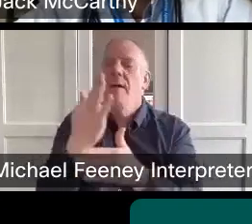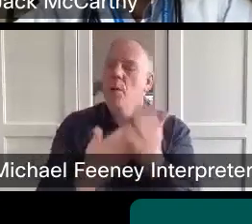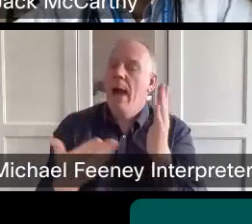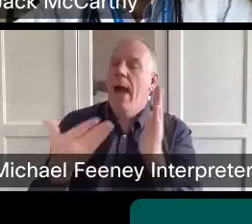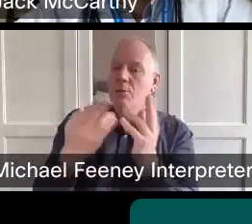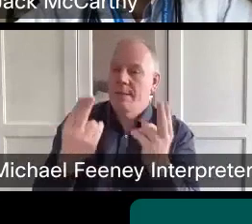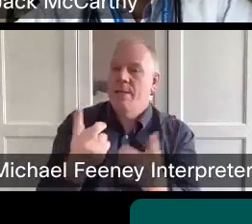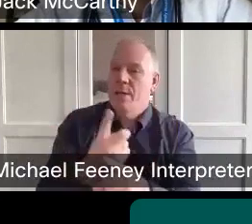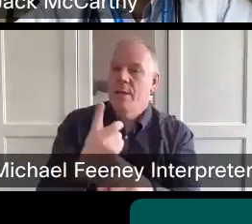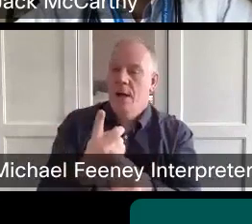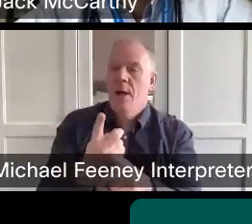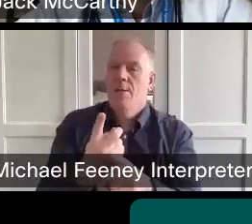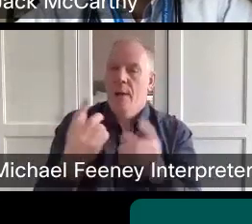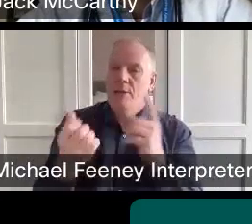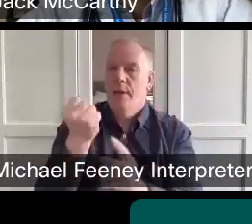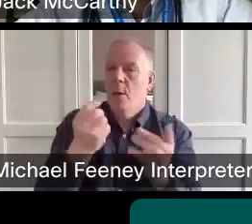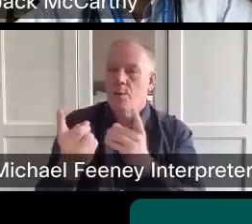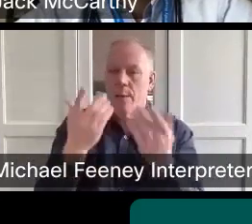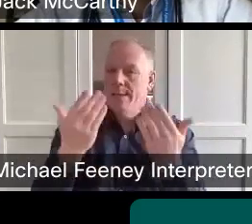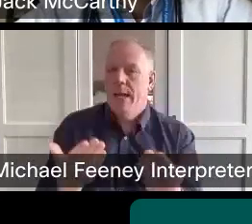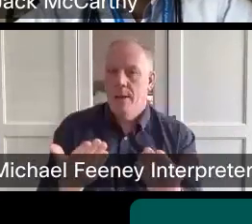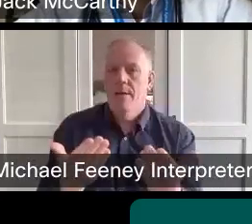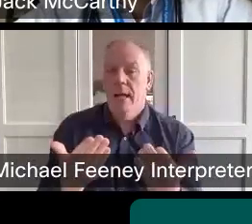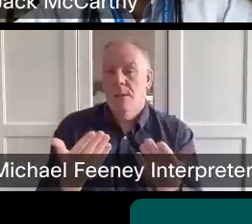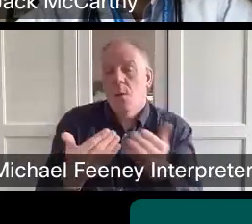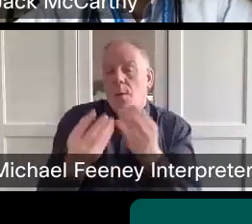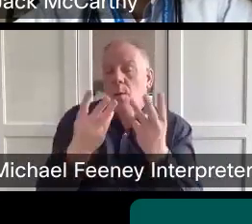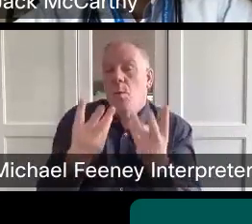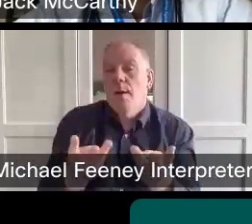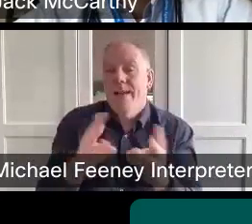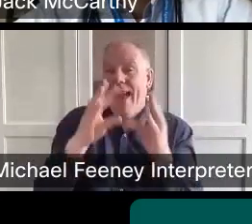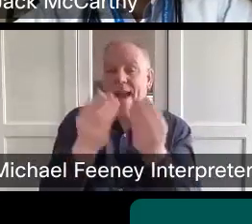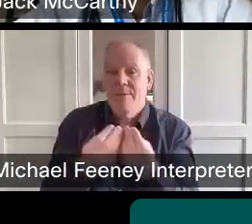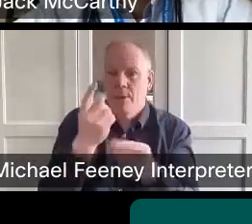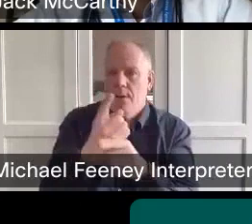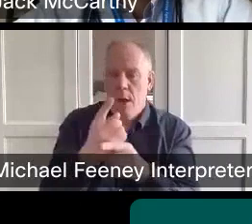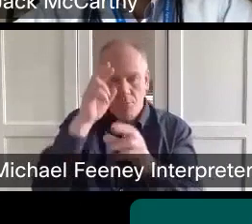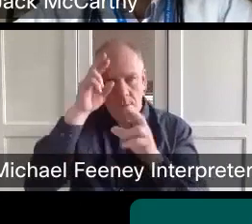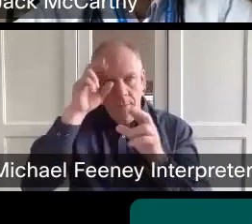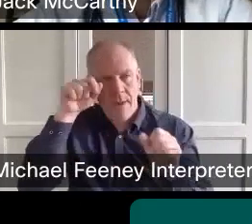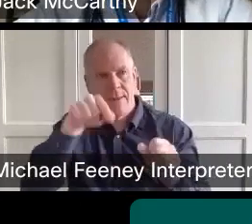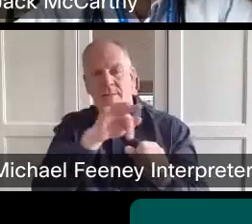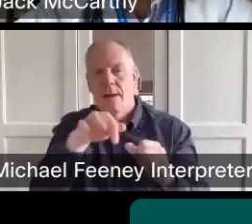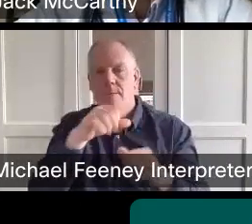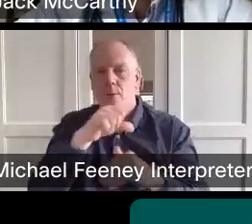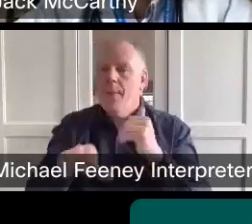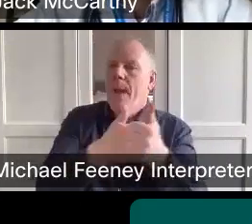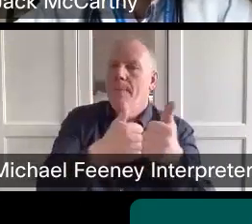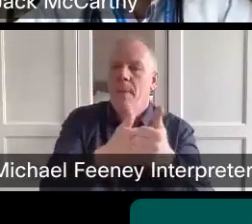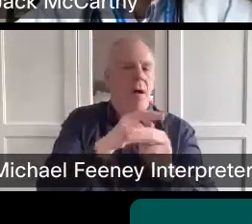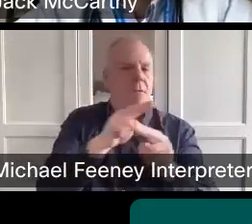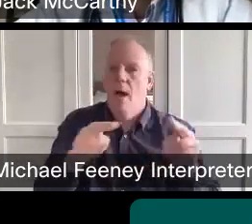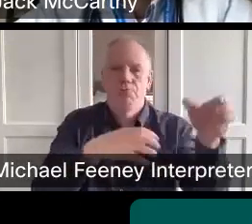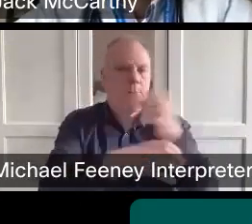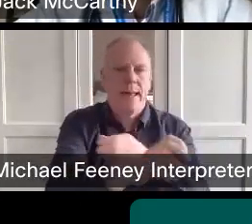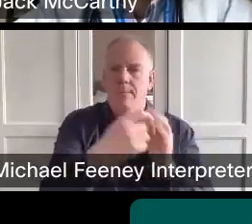to current HSE policy. And that's the message we really want everyone to bring home today. And to, as John was saying, about calming the